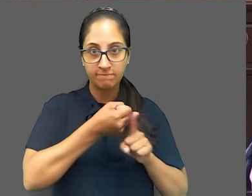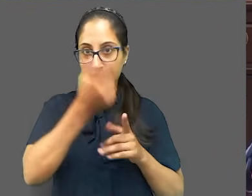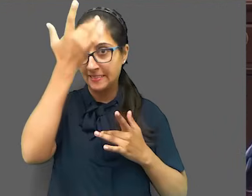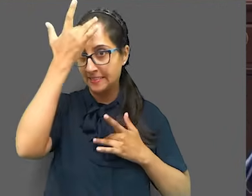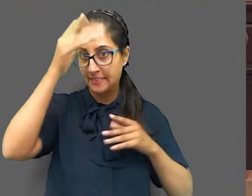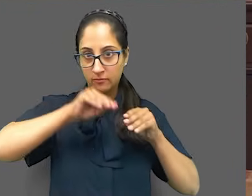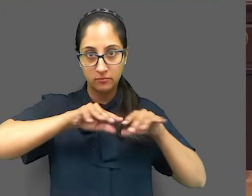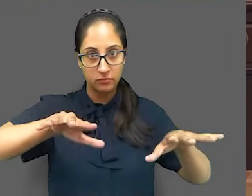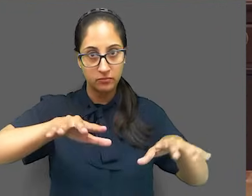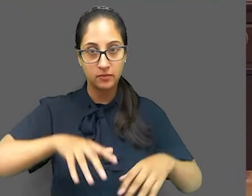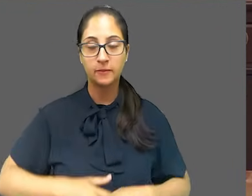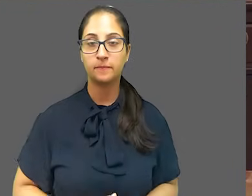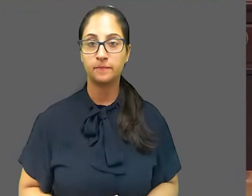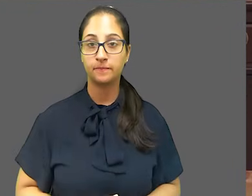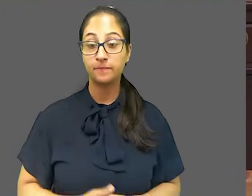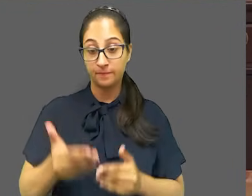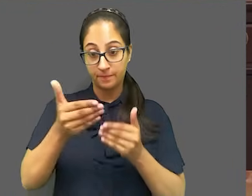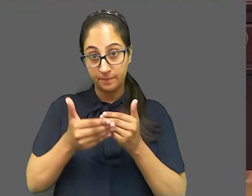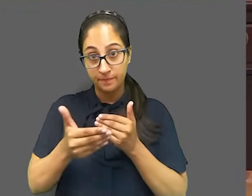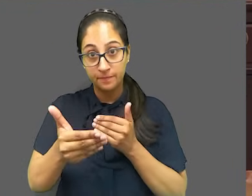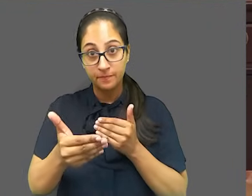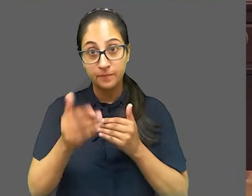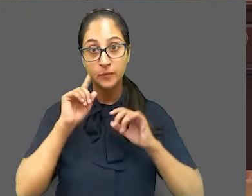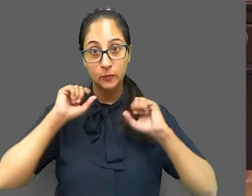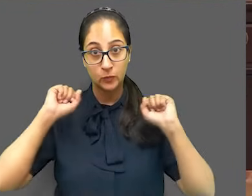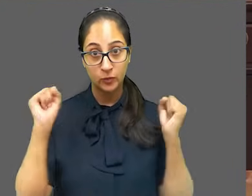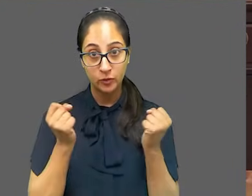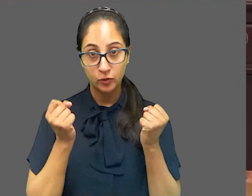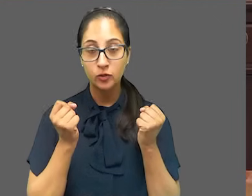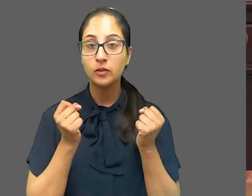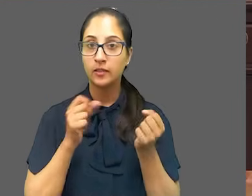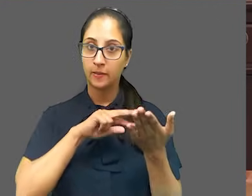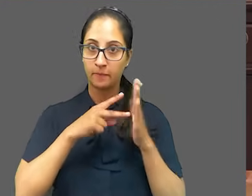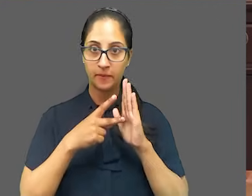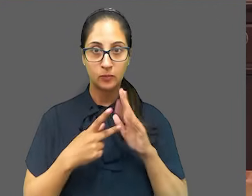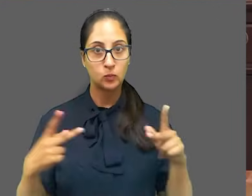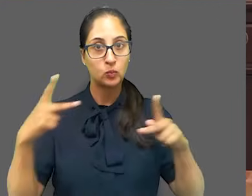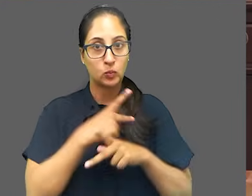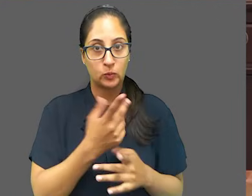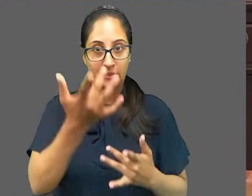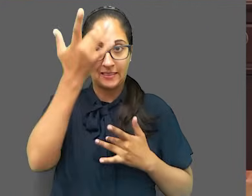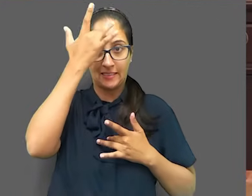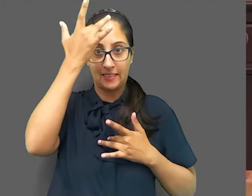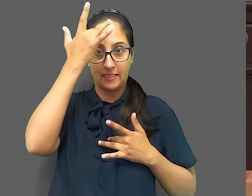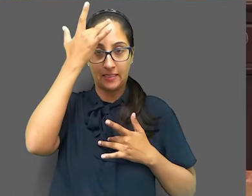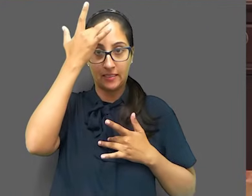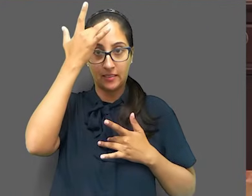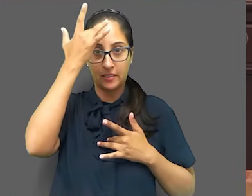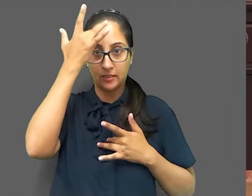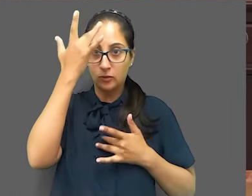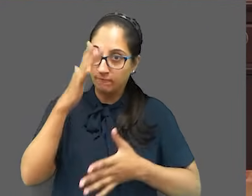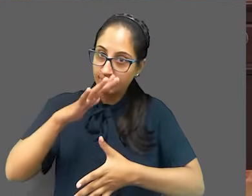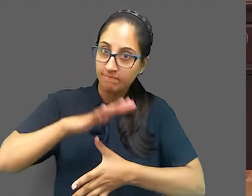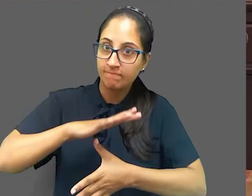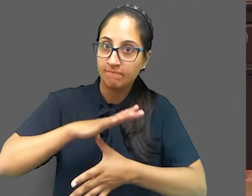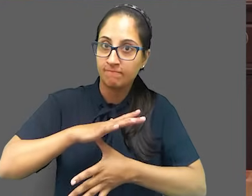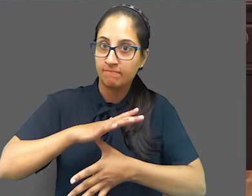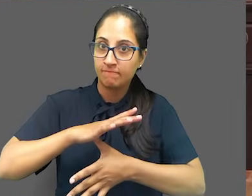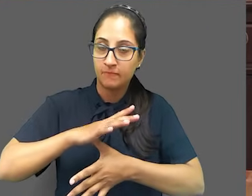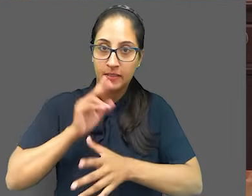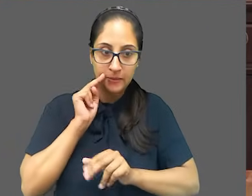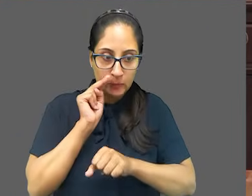are entering the cold season, a time when extra vigilance is required. The